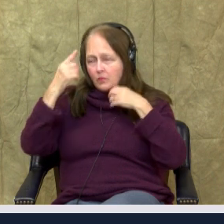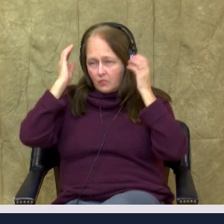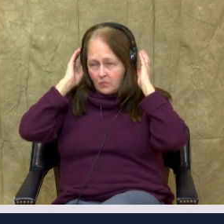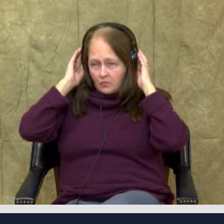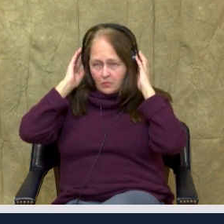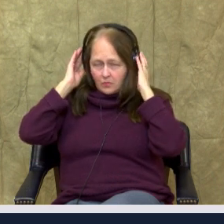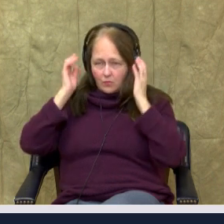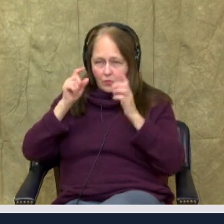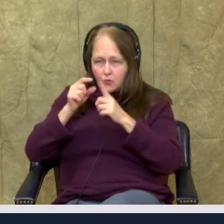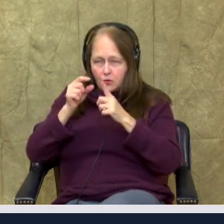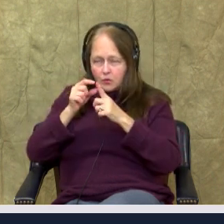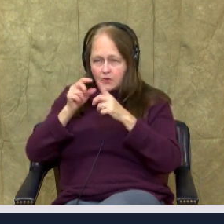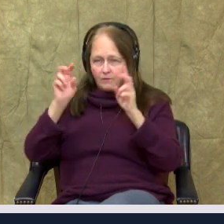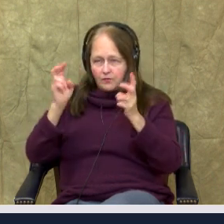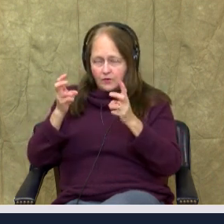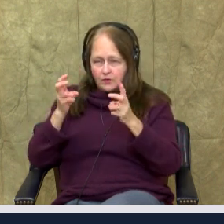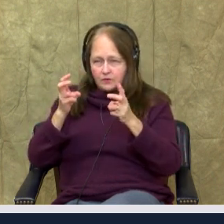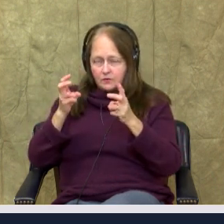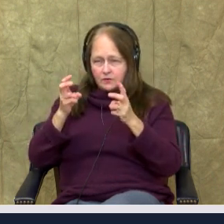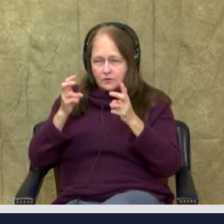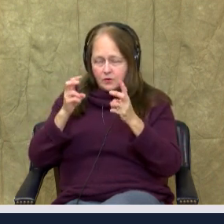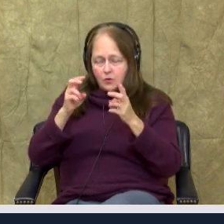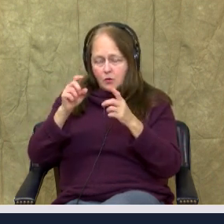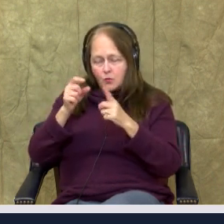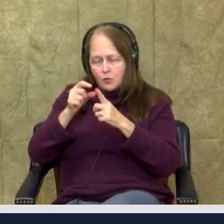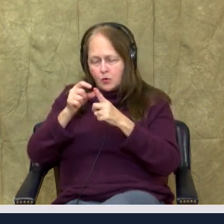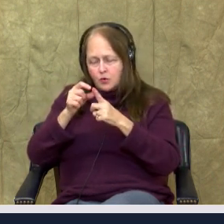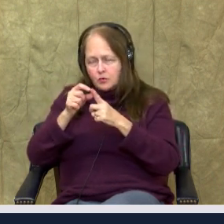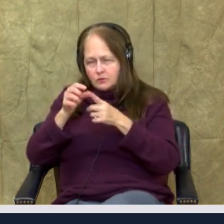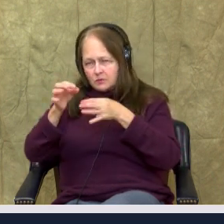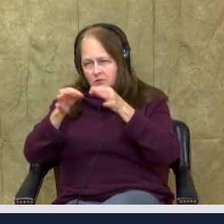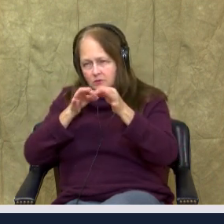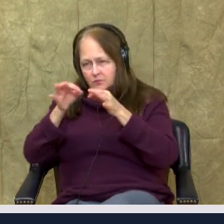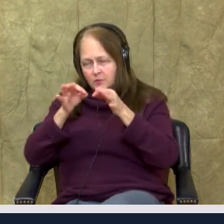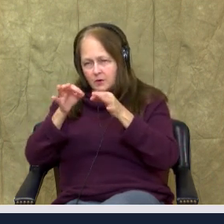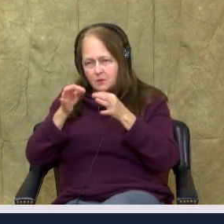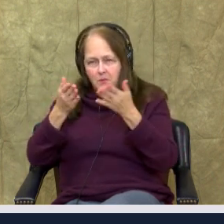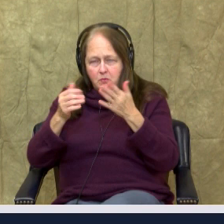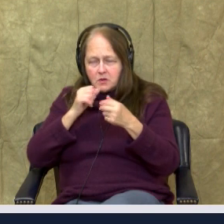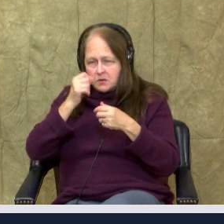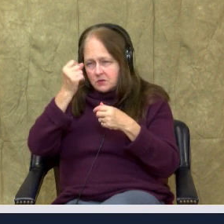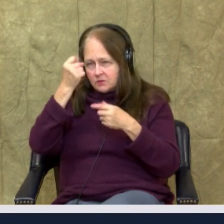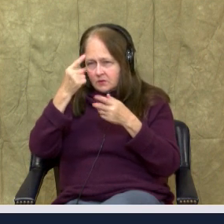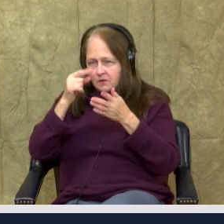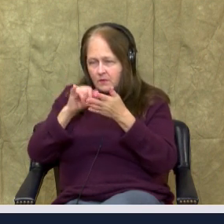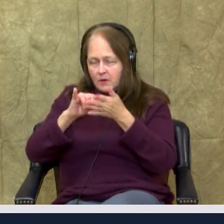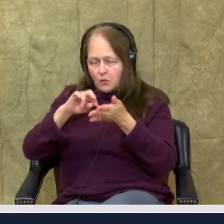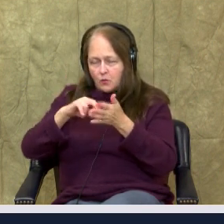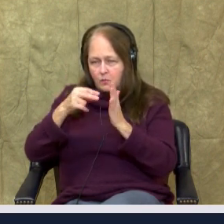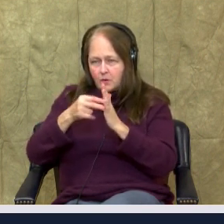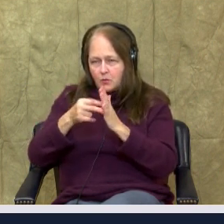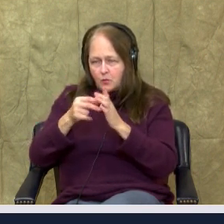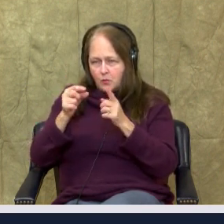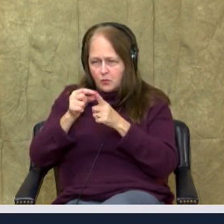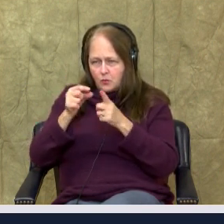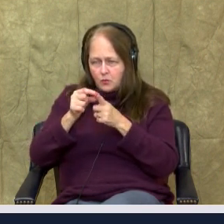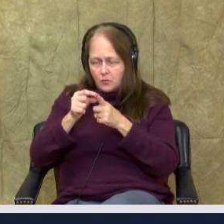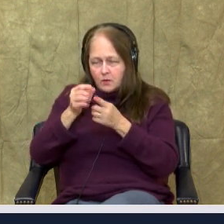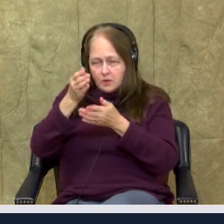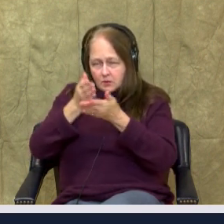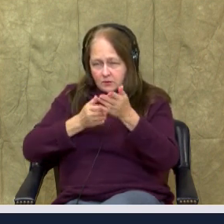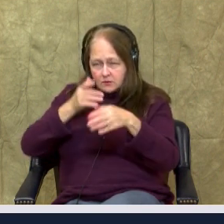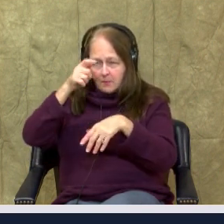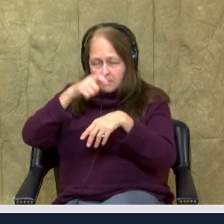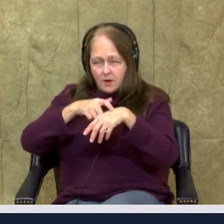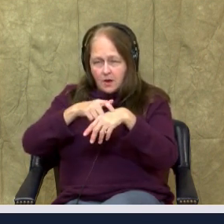look for words, phrases, and signal words that may help to figure out the meaning of the unfamiliar word. And I will tell you that sometimes,